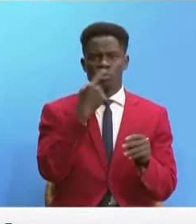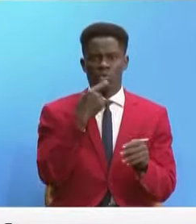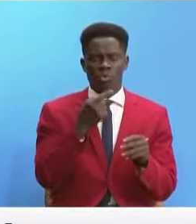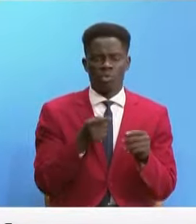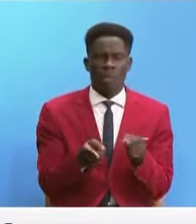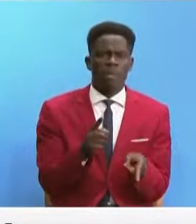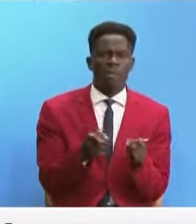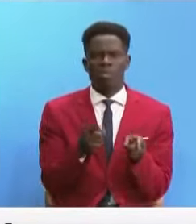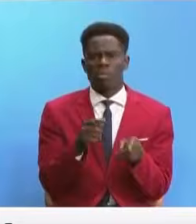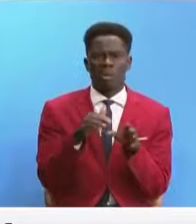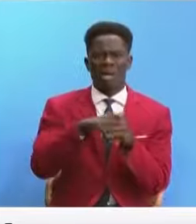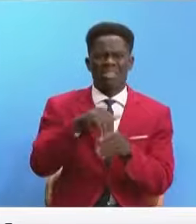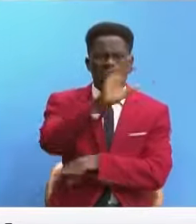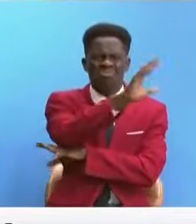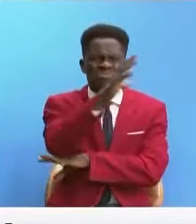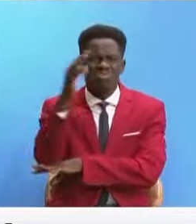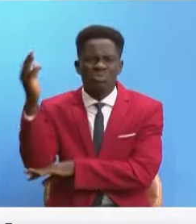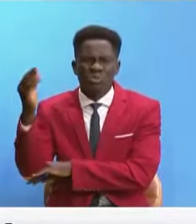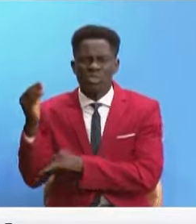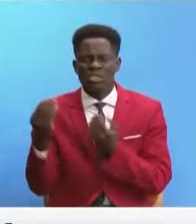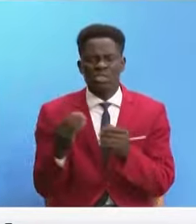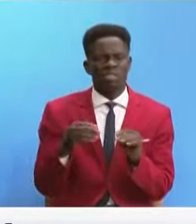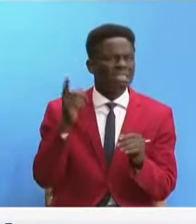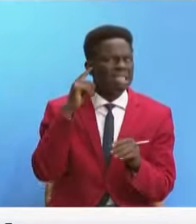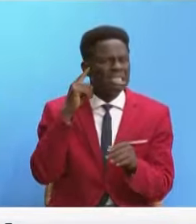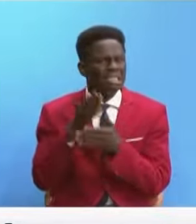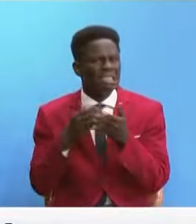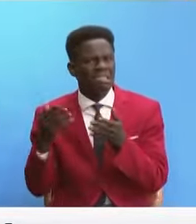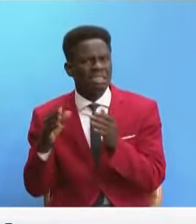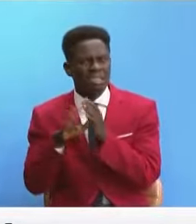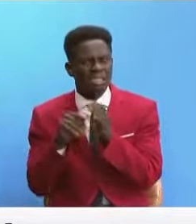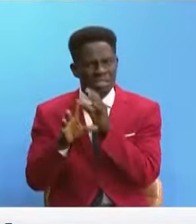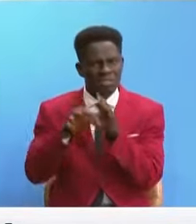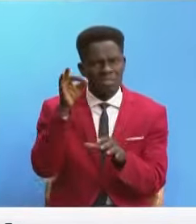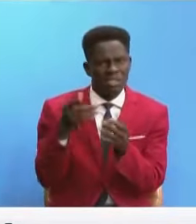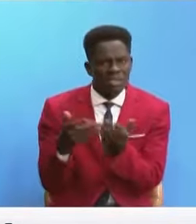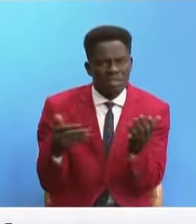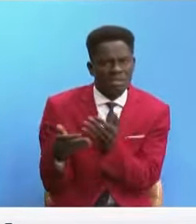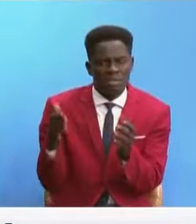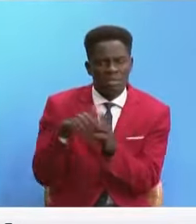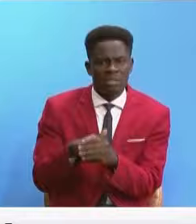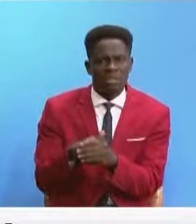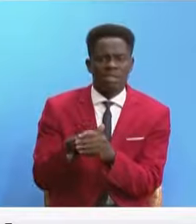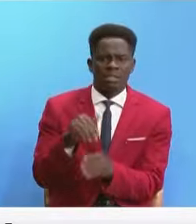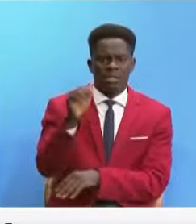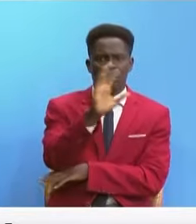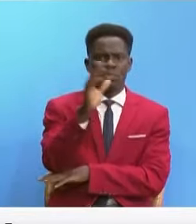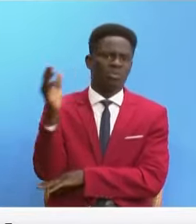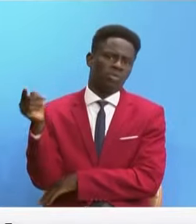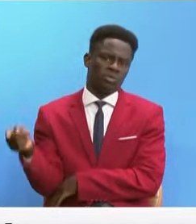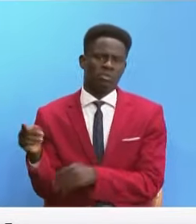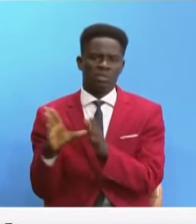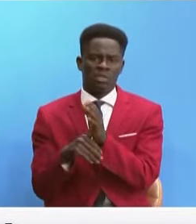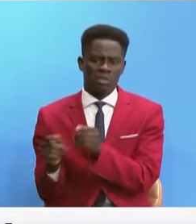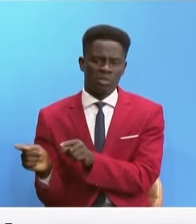taken to Mamba General Hospital, where it is receiving care with help of well-wishers. Mamba Hospital Medical Superintendent Nyambesa Nyambe